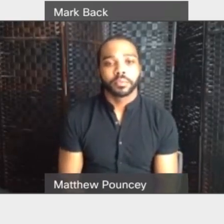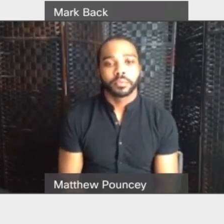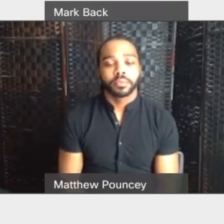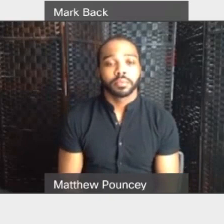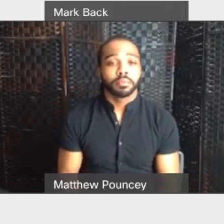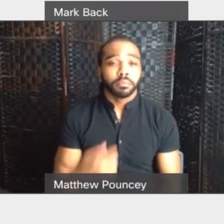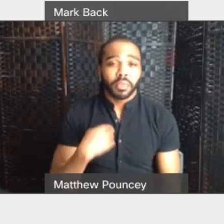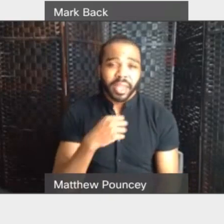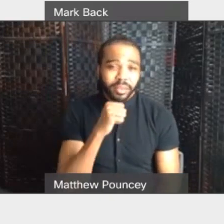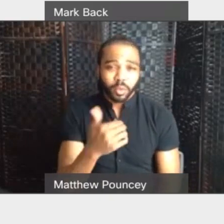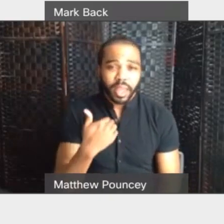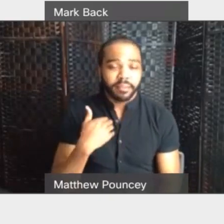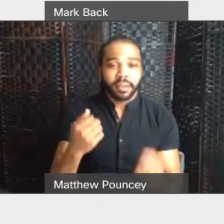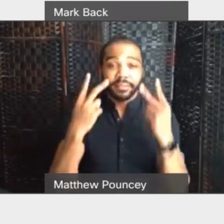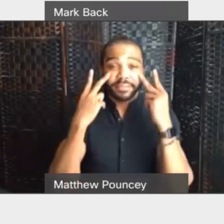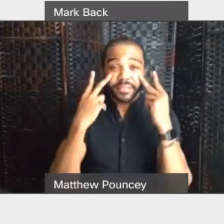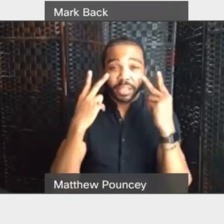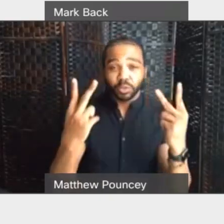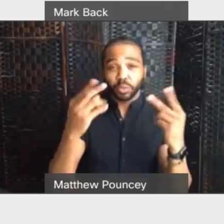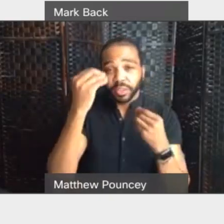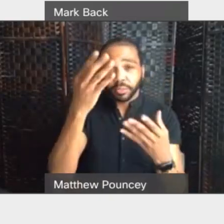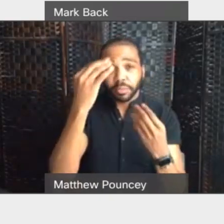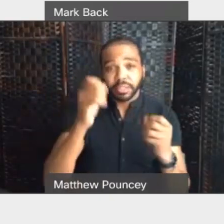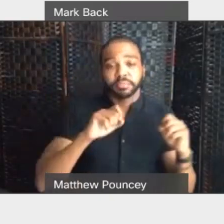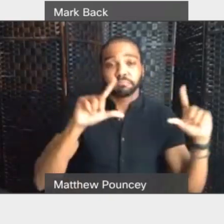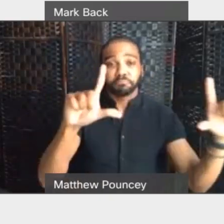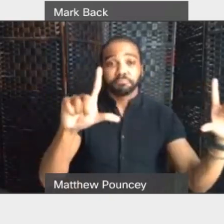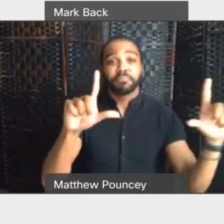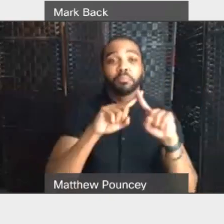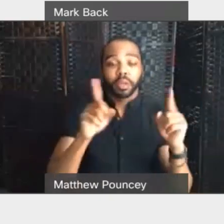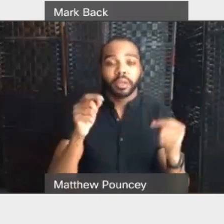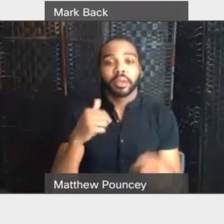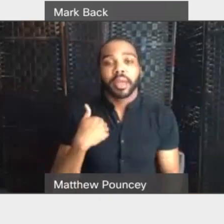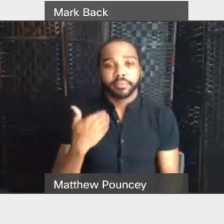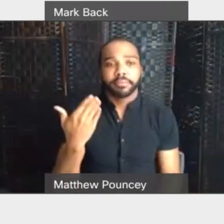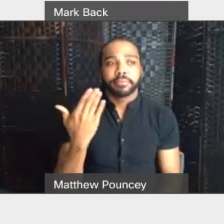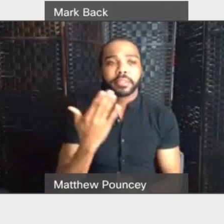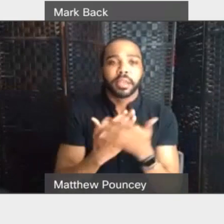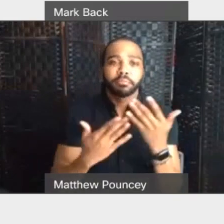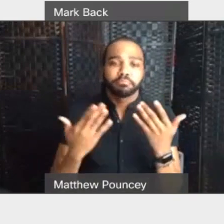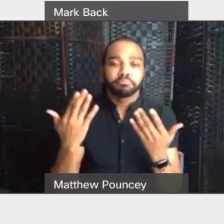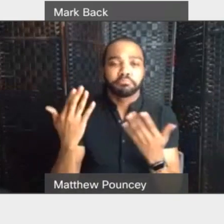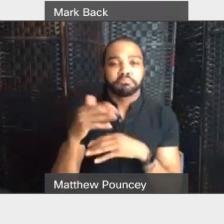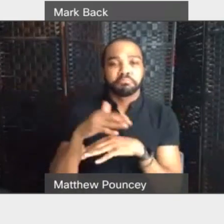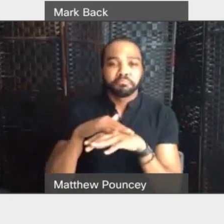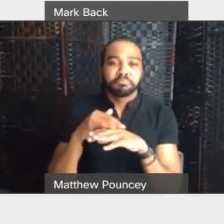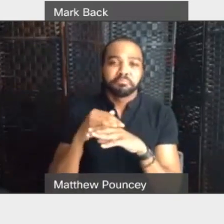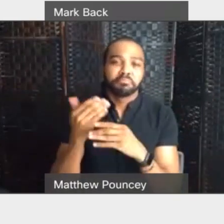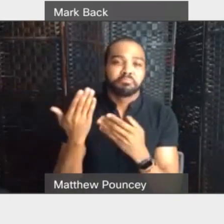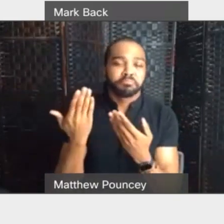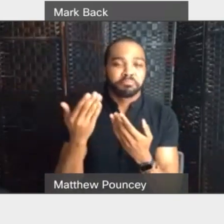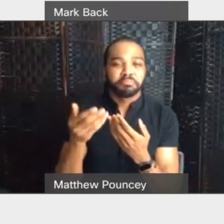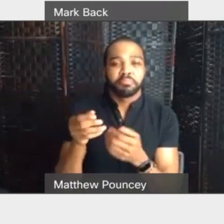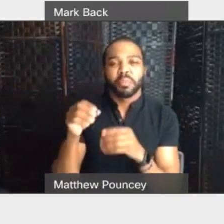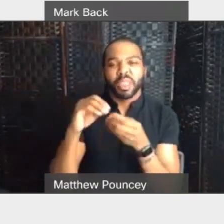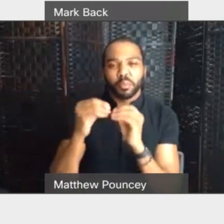I don't have visual information to share, but I do have some fairly preliminary numbers, and I'll explain